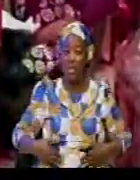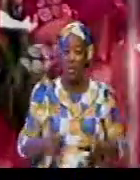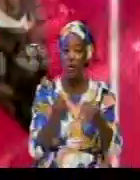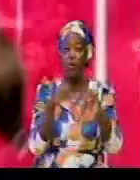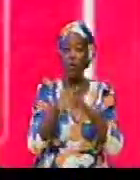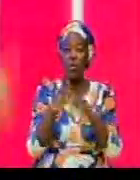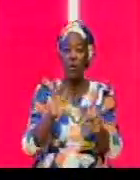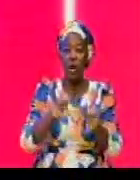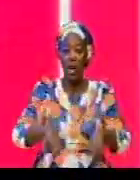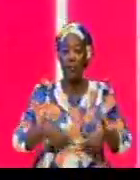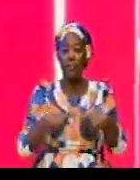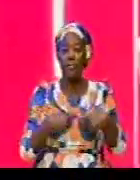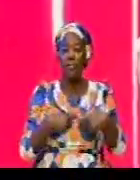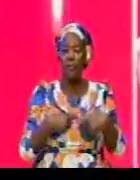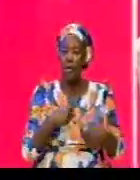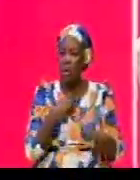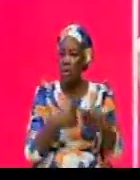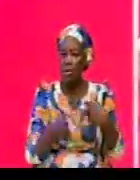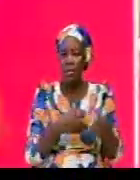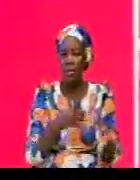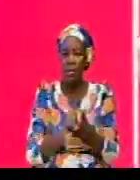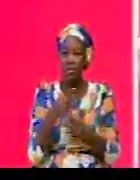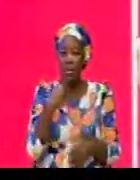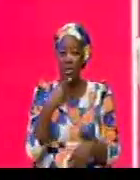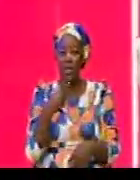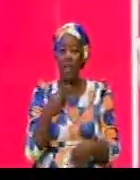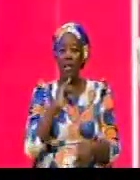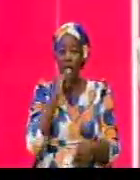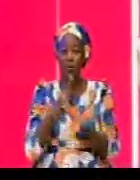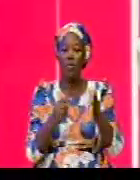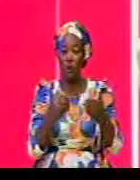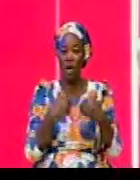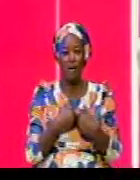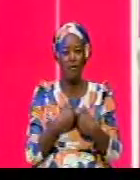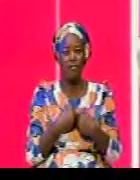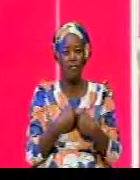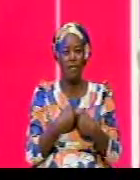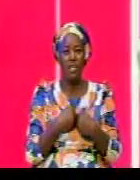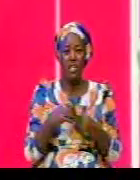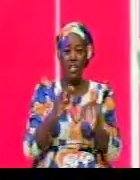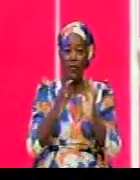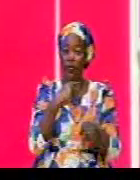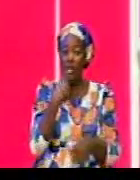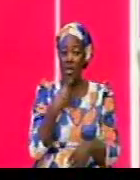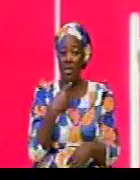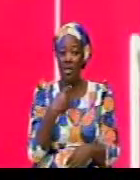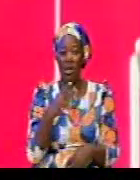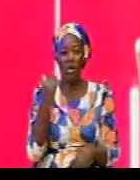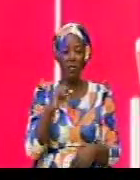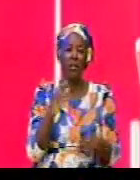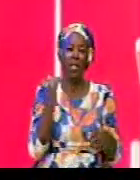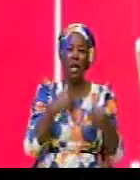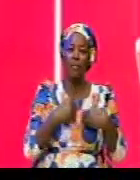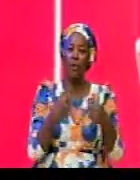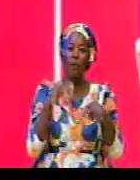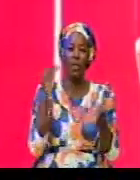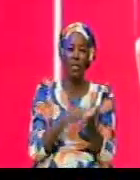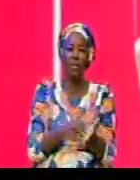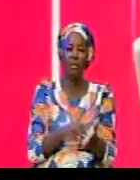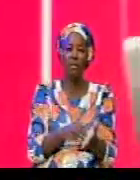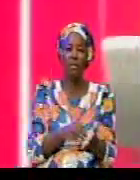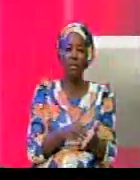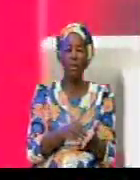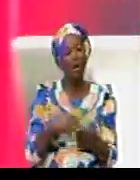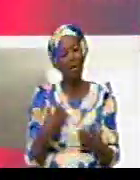If anything comes in your body, comes in your life, whatever you say is what you are going to have.